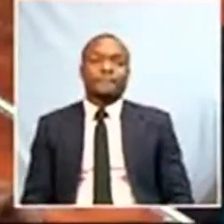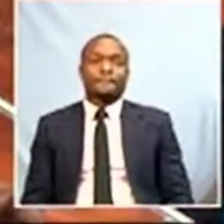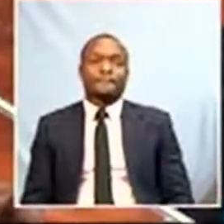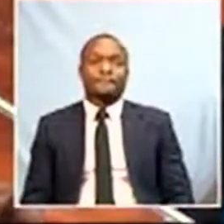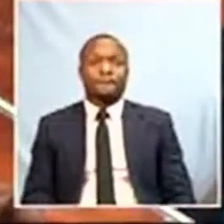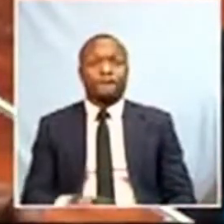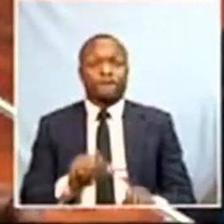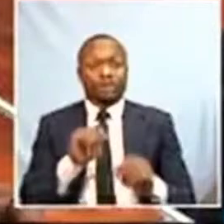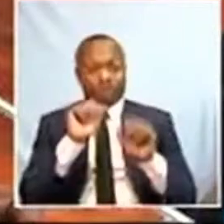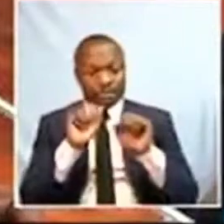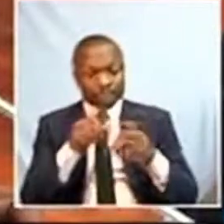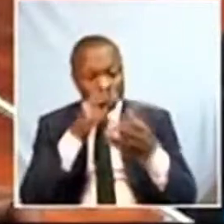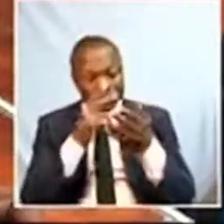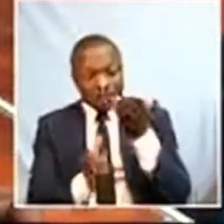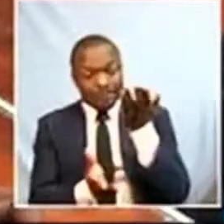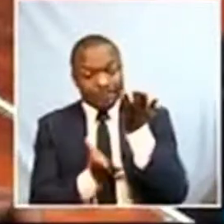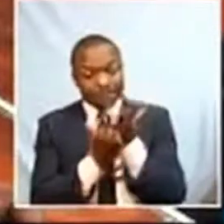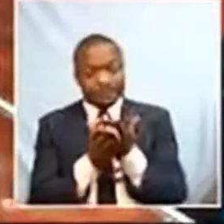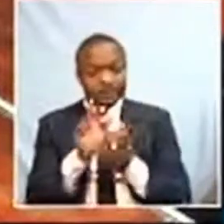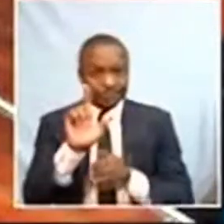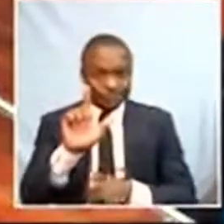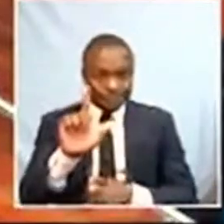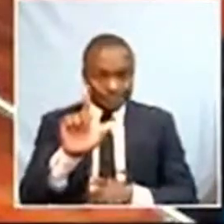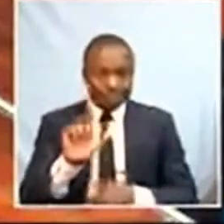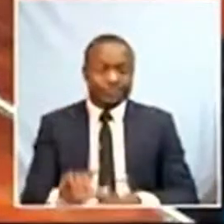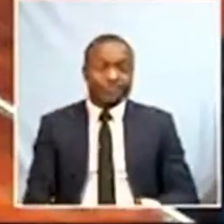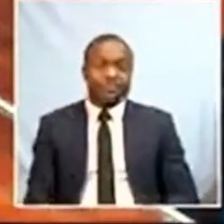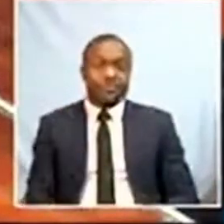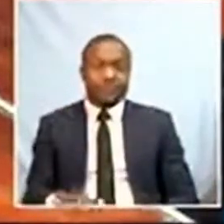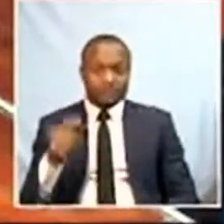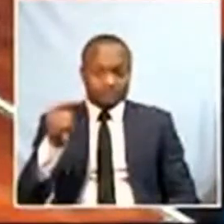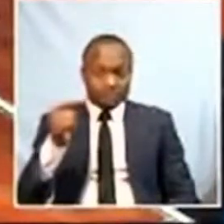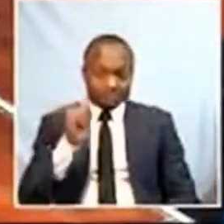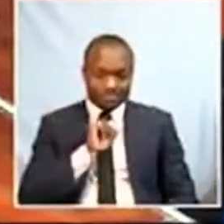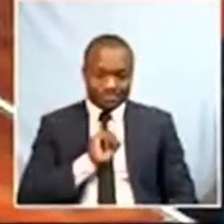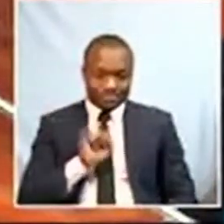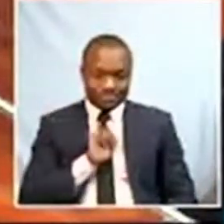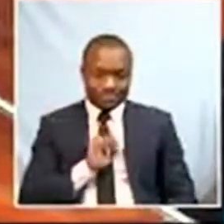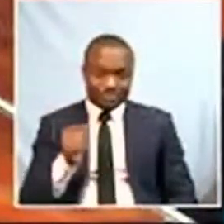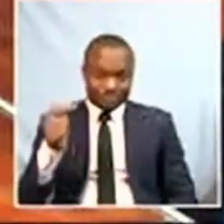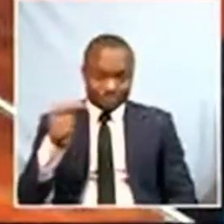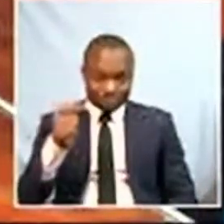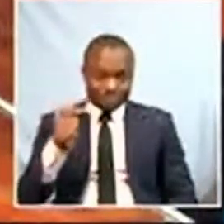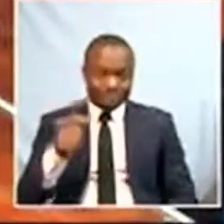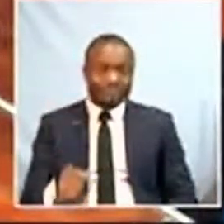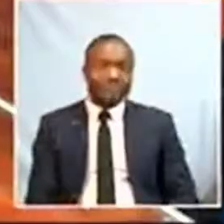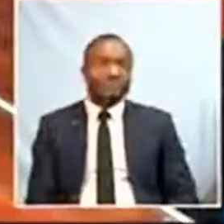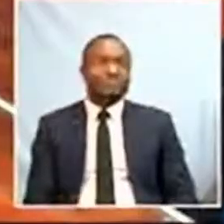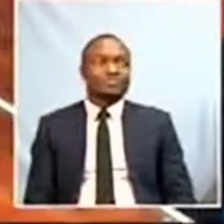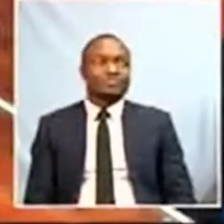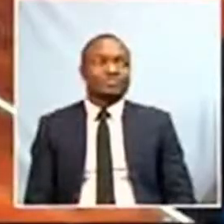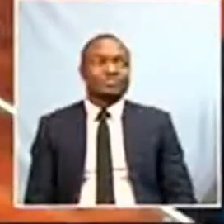You refer to Appendix L. Oh, G, sorry, G.